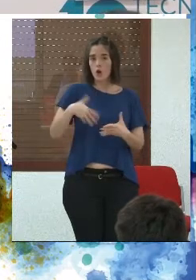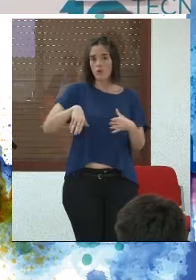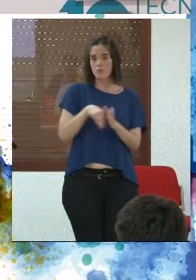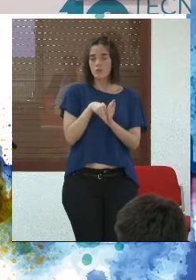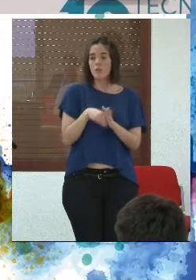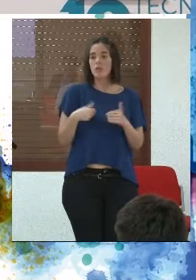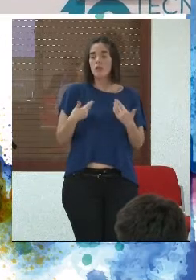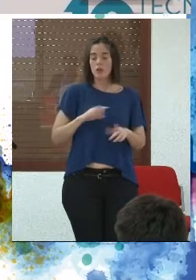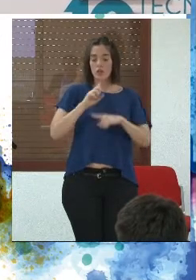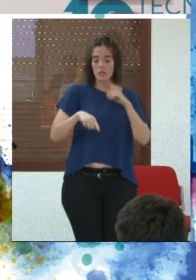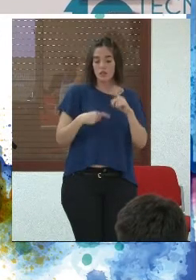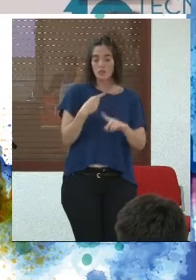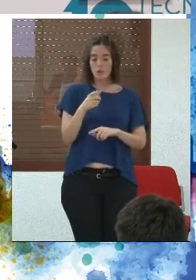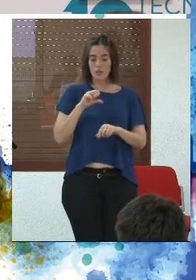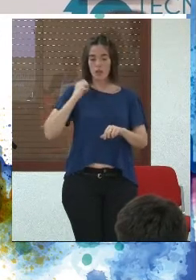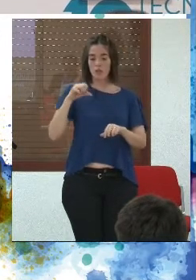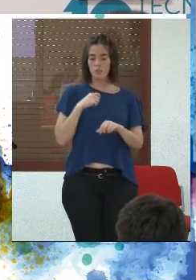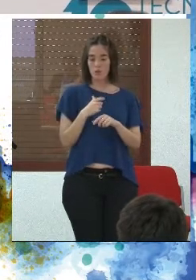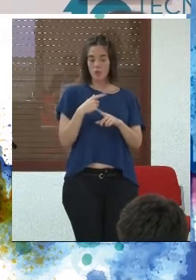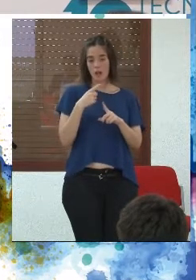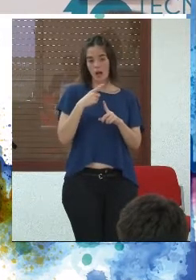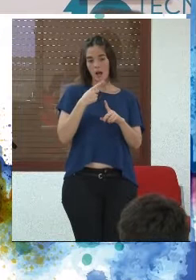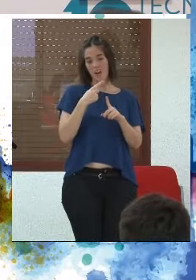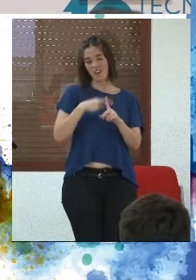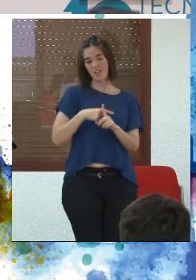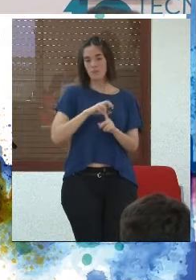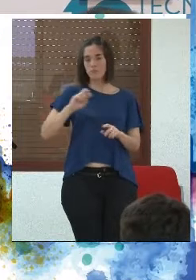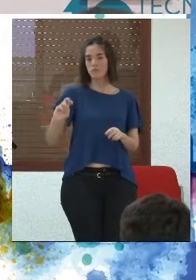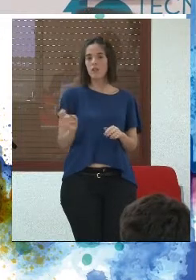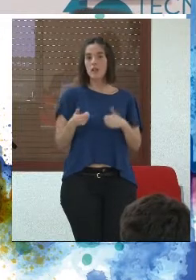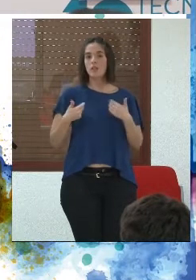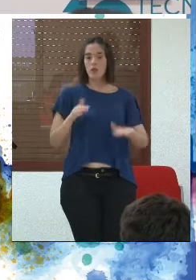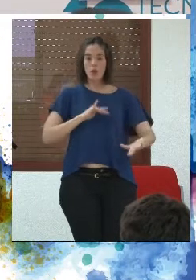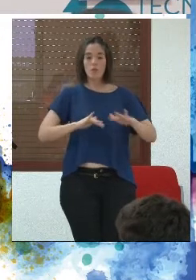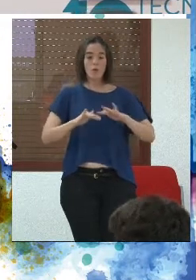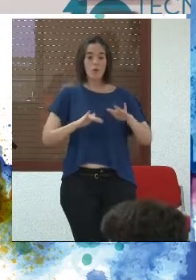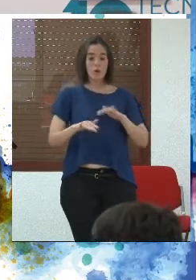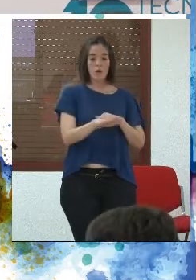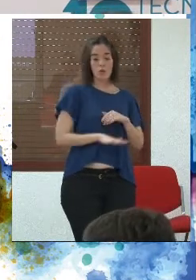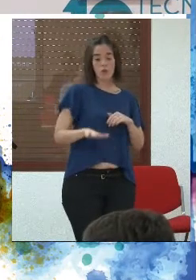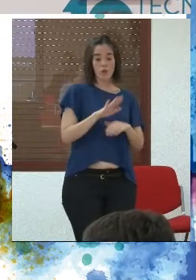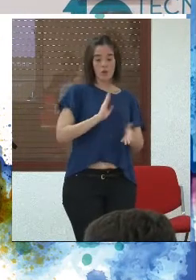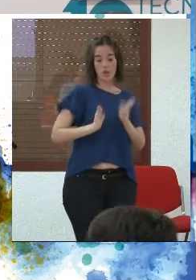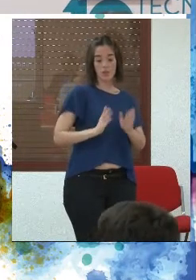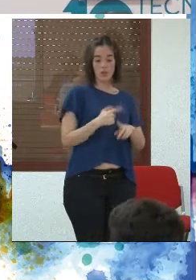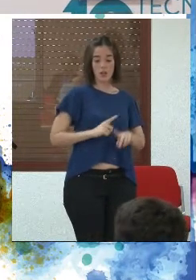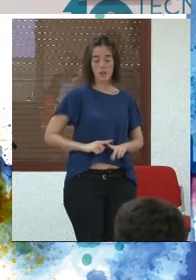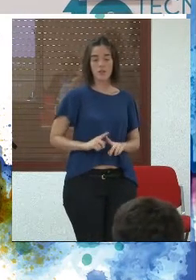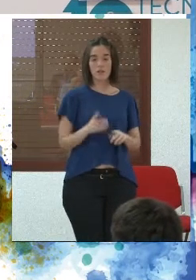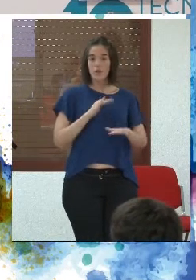the rehabilitation time after the multi-level orthopedic surgery. We can go through